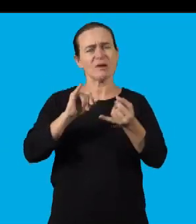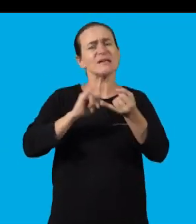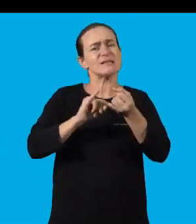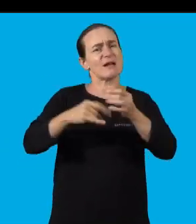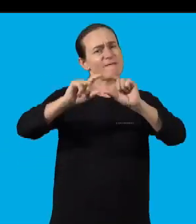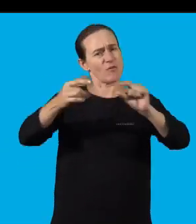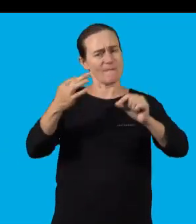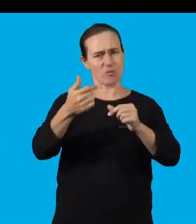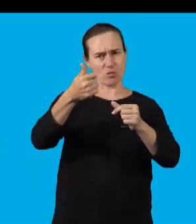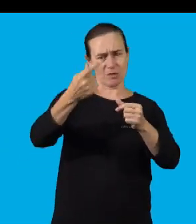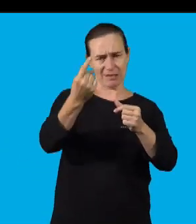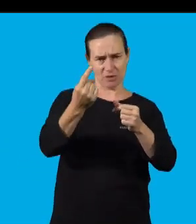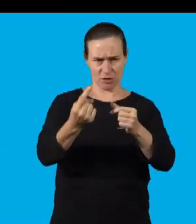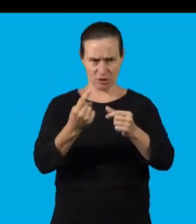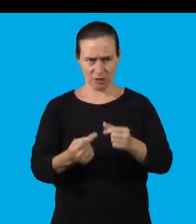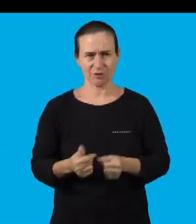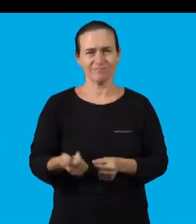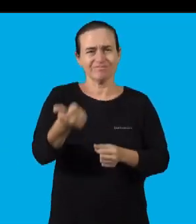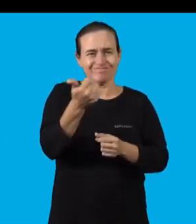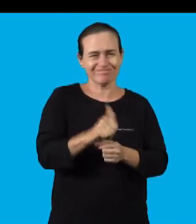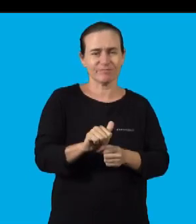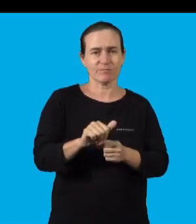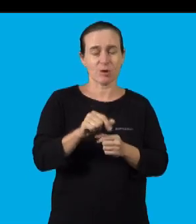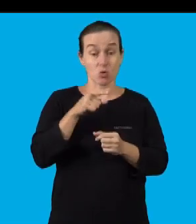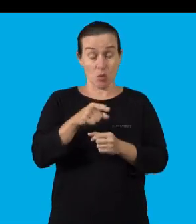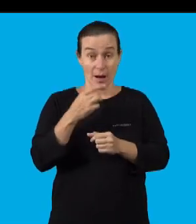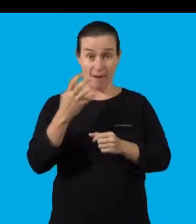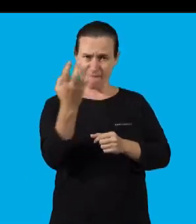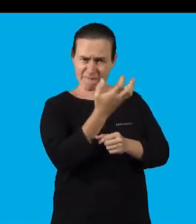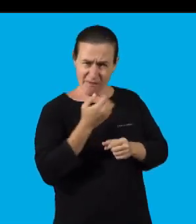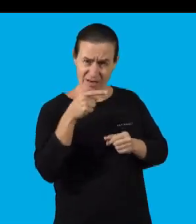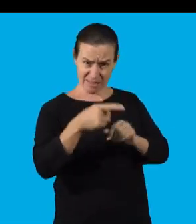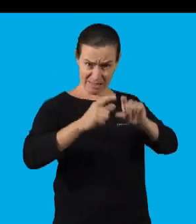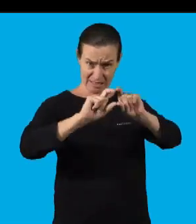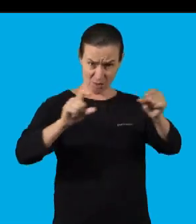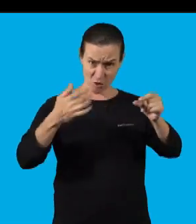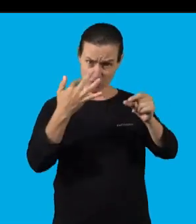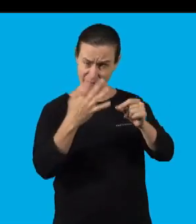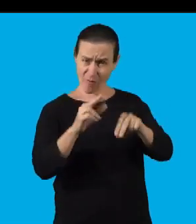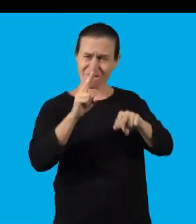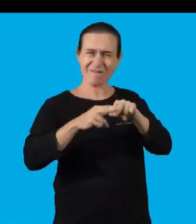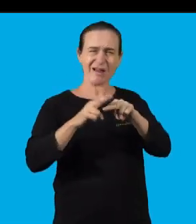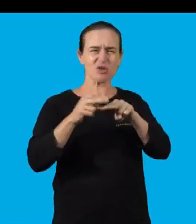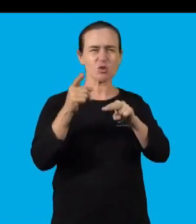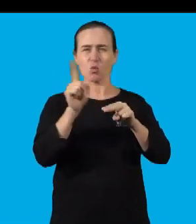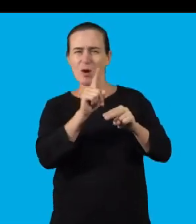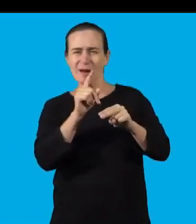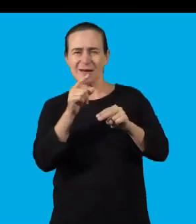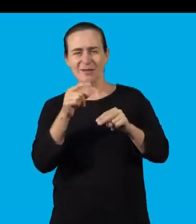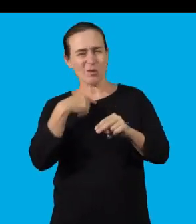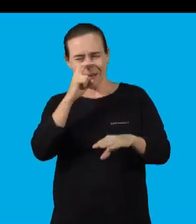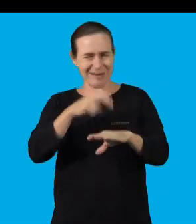standard form of each function and the characteristics needed to find the equation of